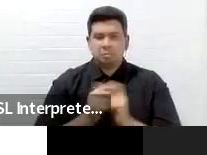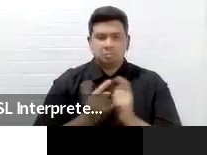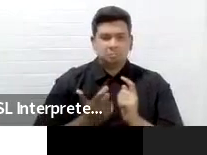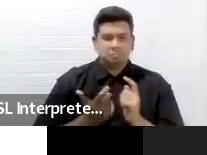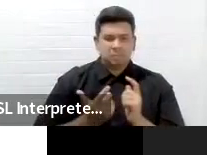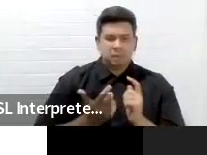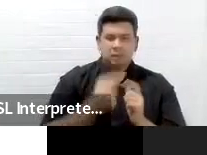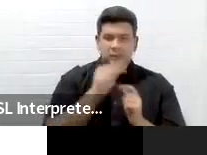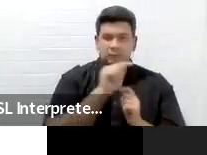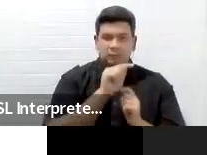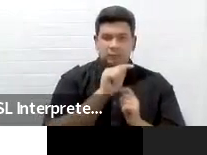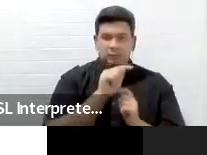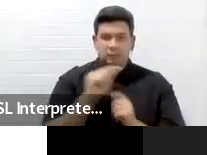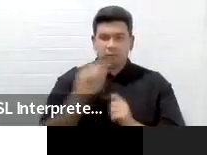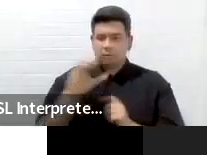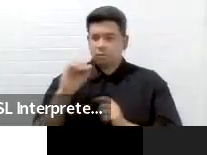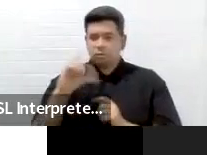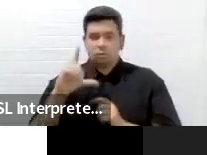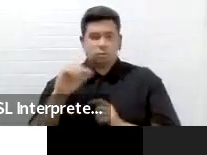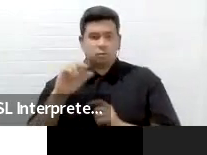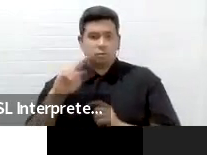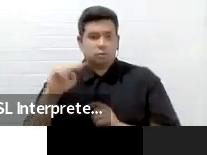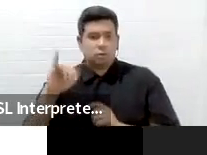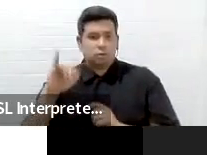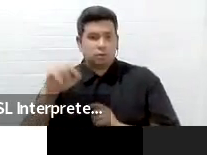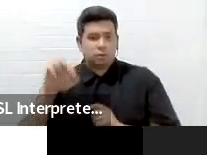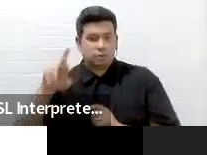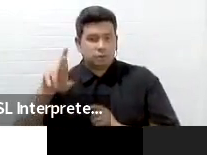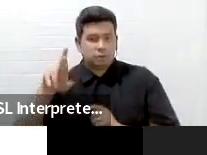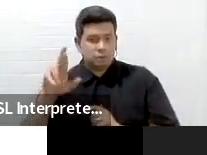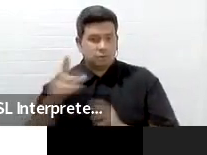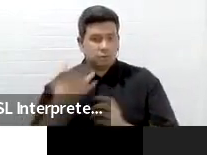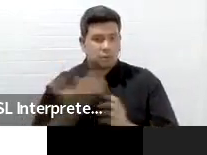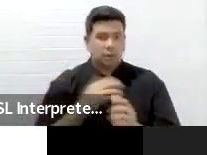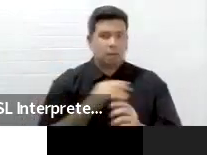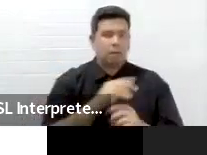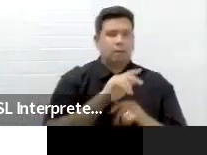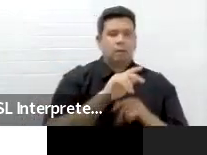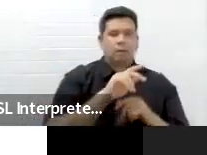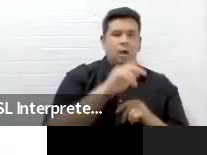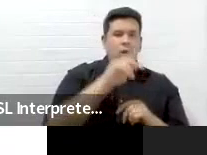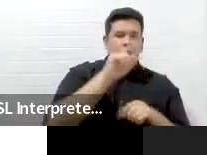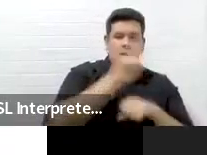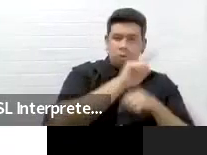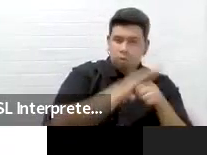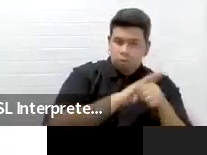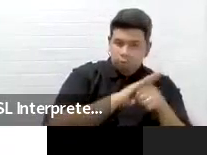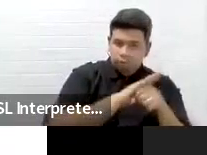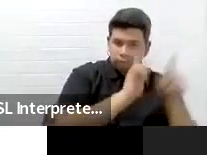the colonizers and the local indigenous peoples should also be reckoned.